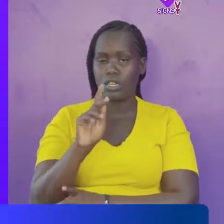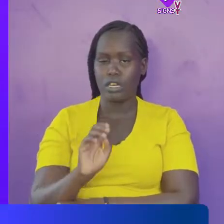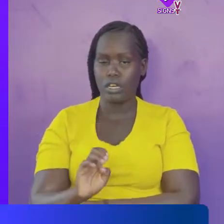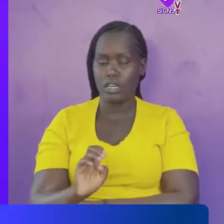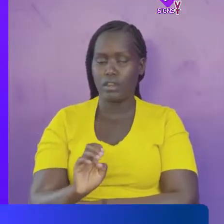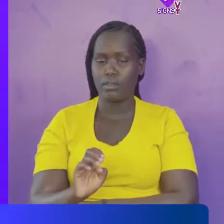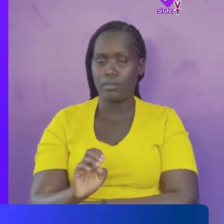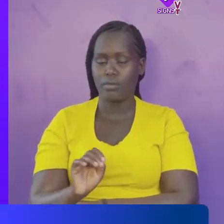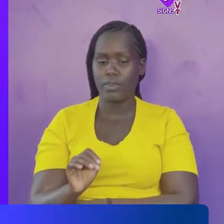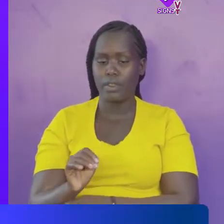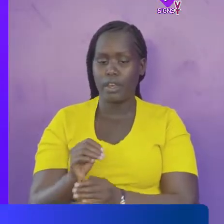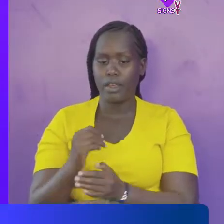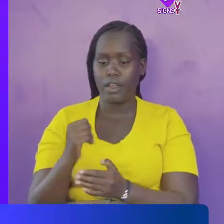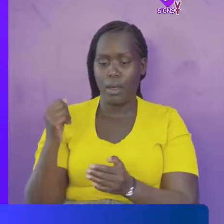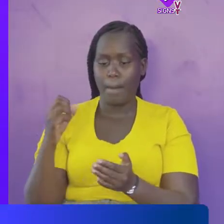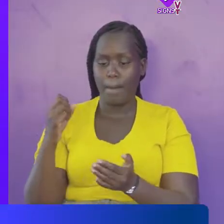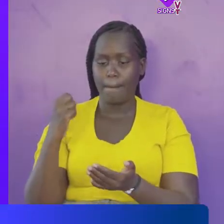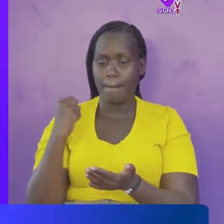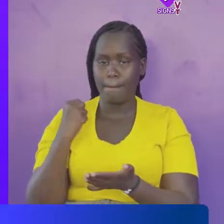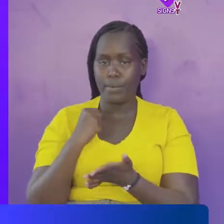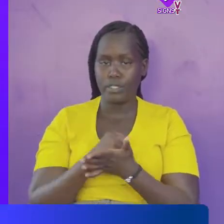Okay. The post office is